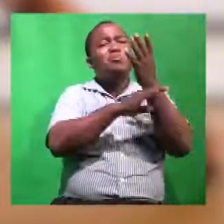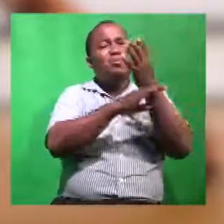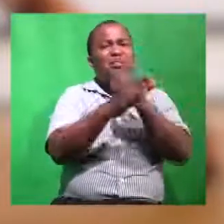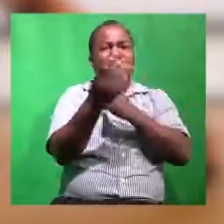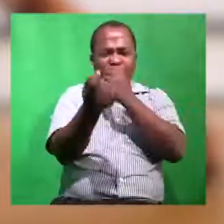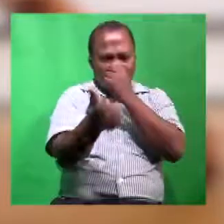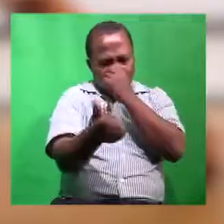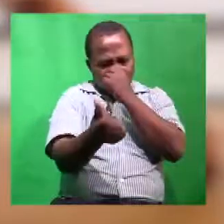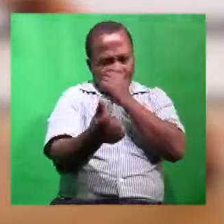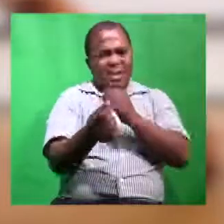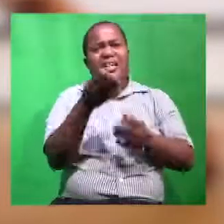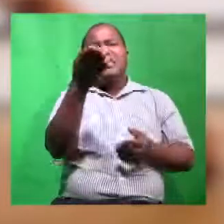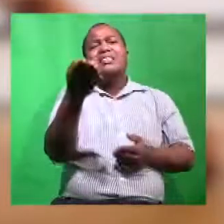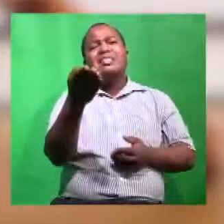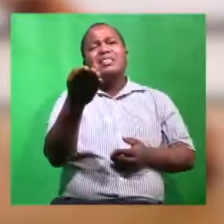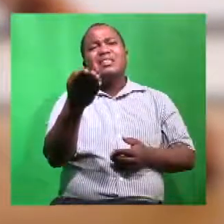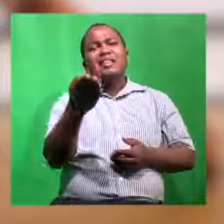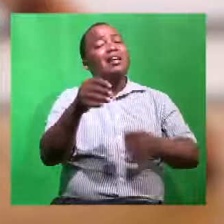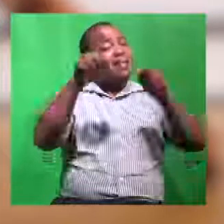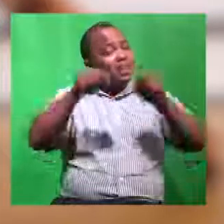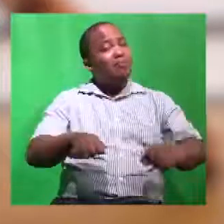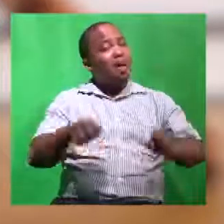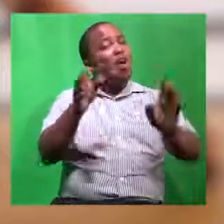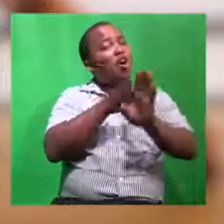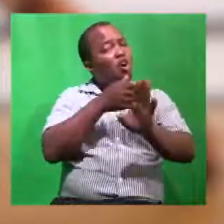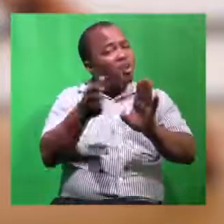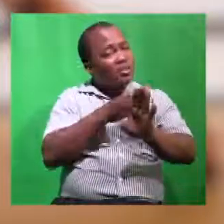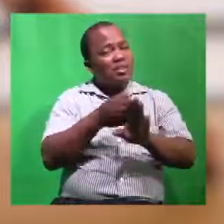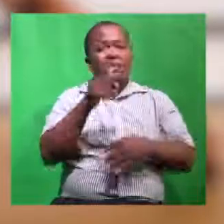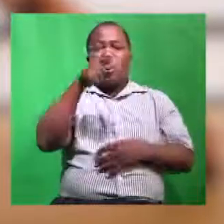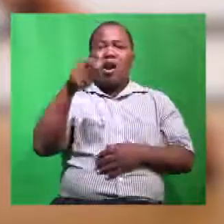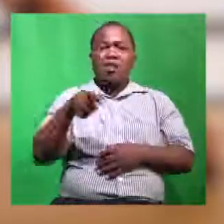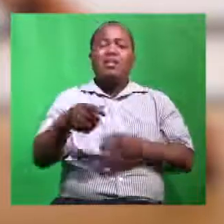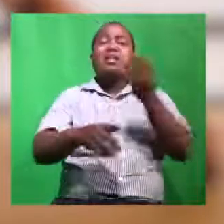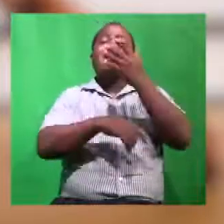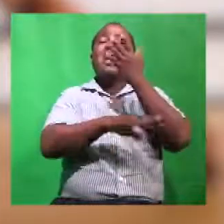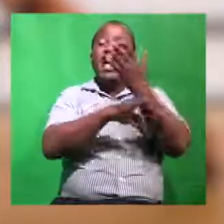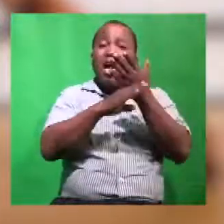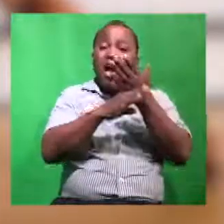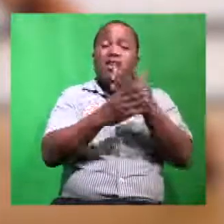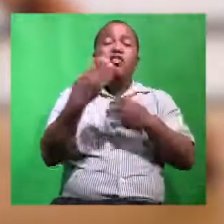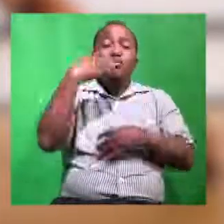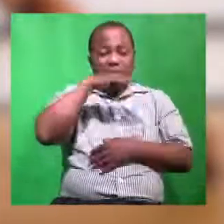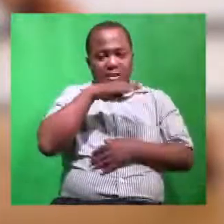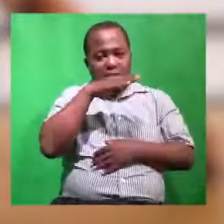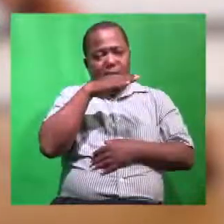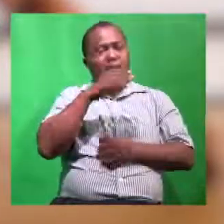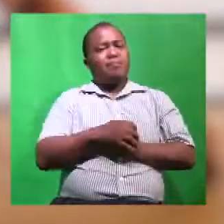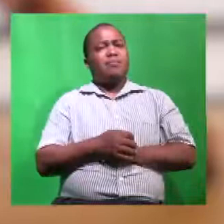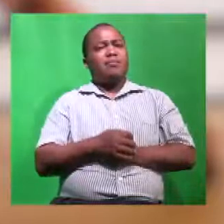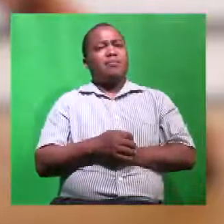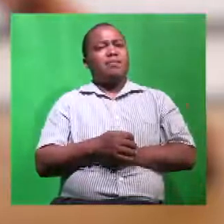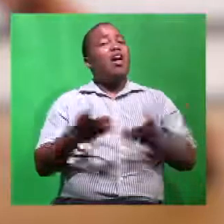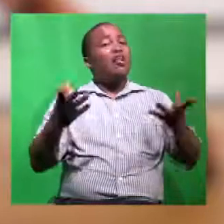including forcing. Married, you have to consulting people before getting married. And the age is very important before going further, before even